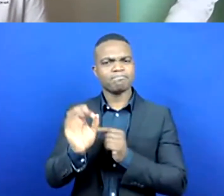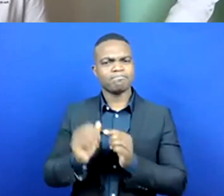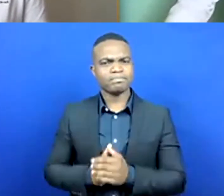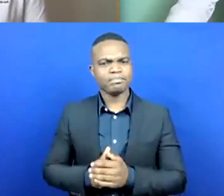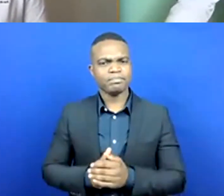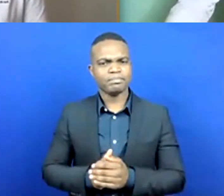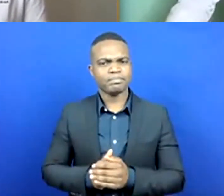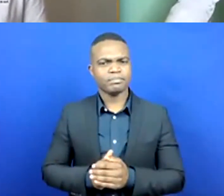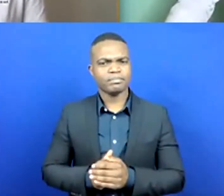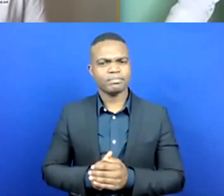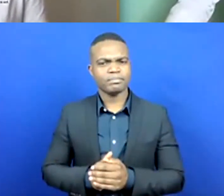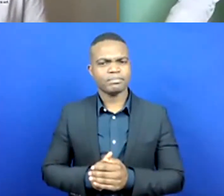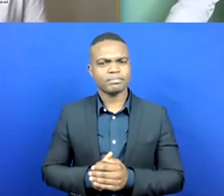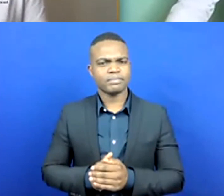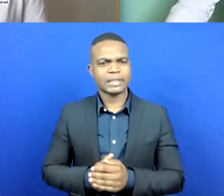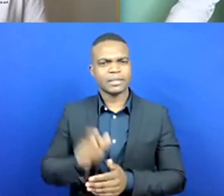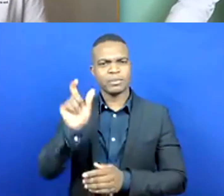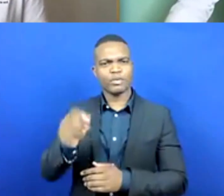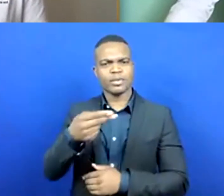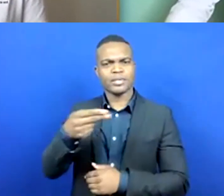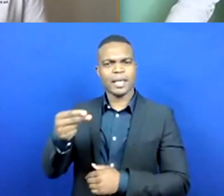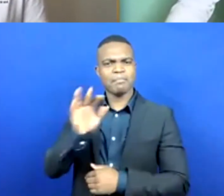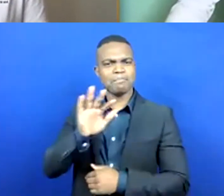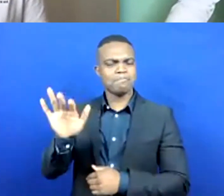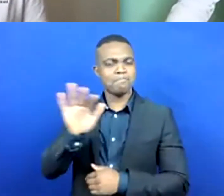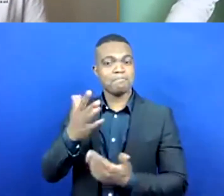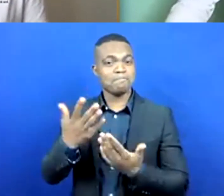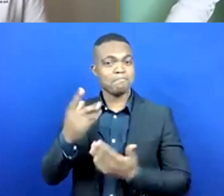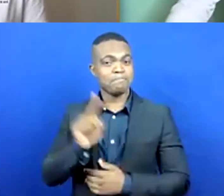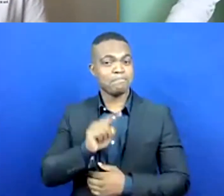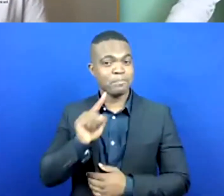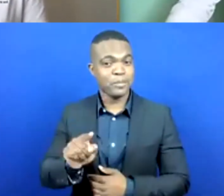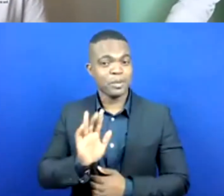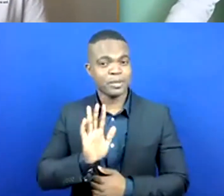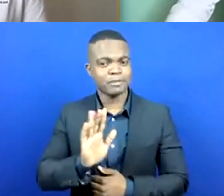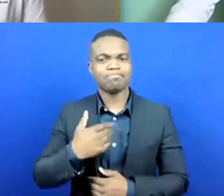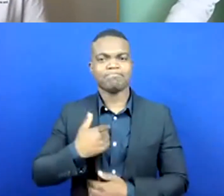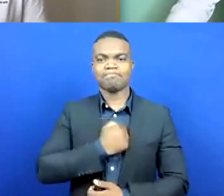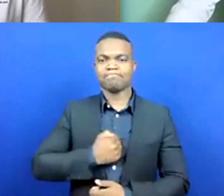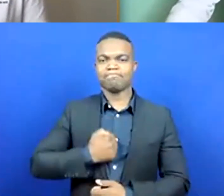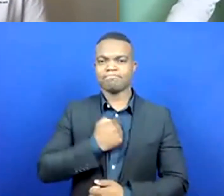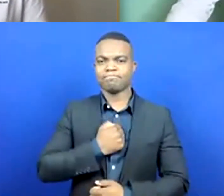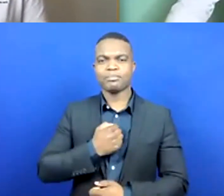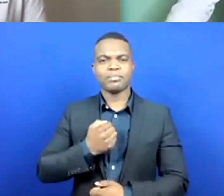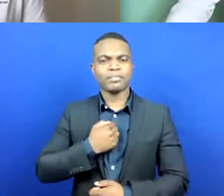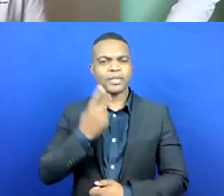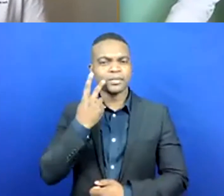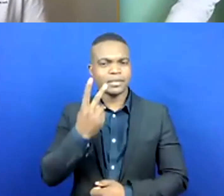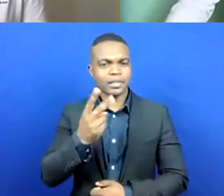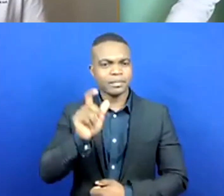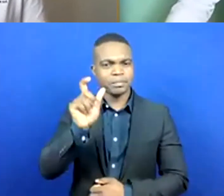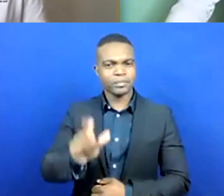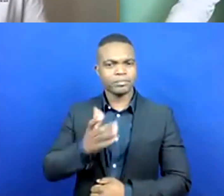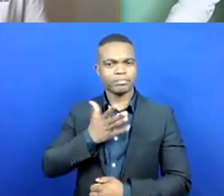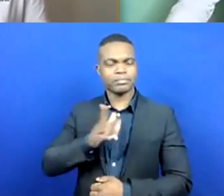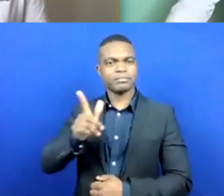The needs of sign language interpreters is high, but in certain countries, the number of interpreters is limited. So it might be difficult